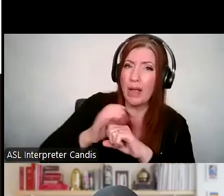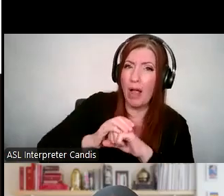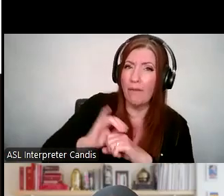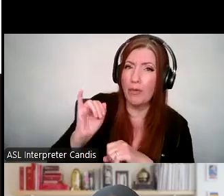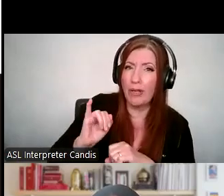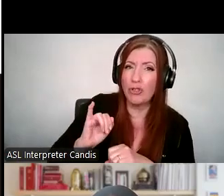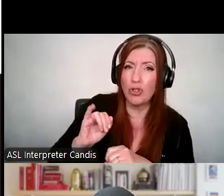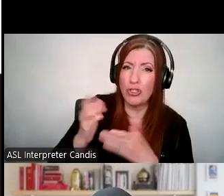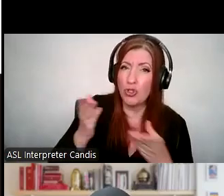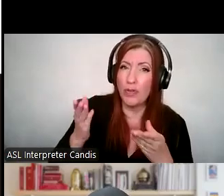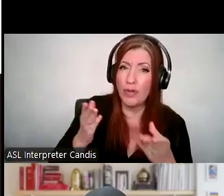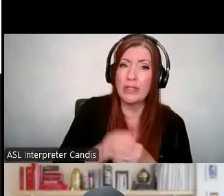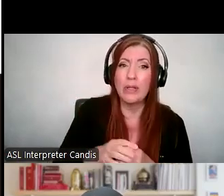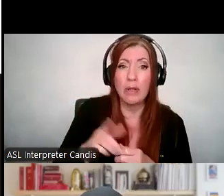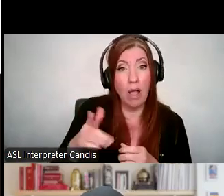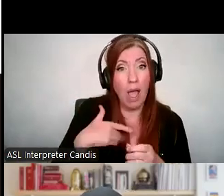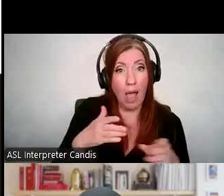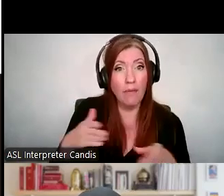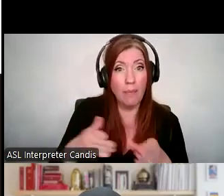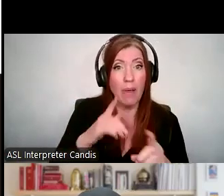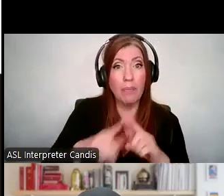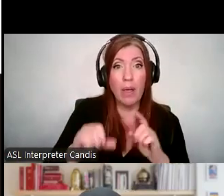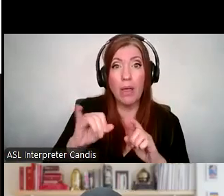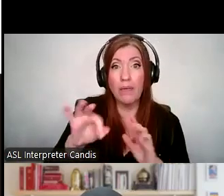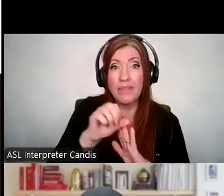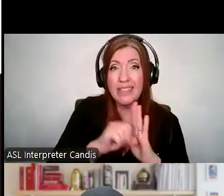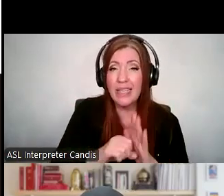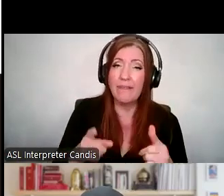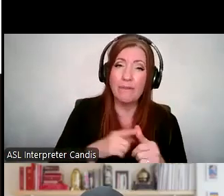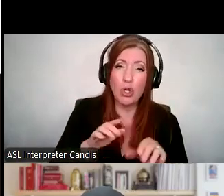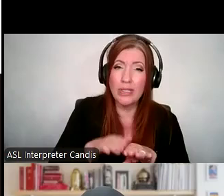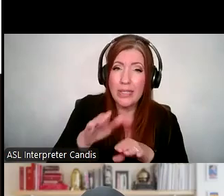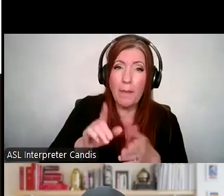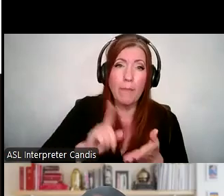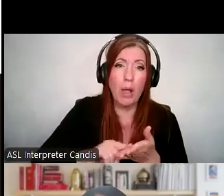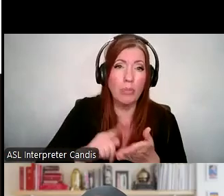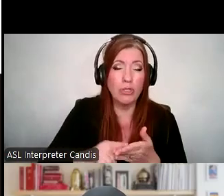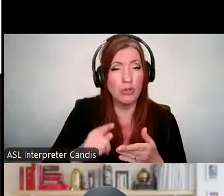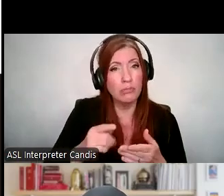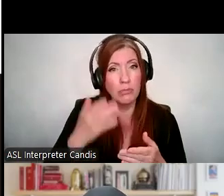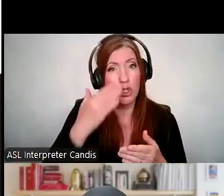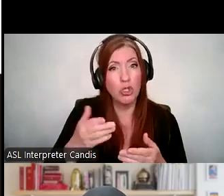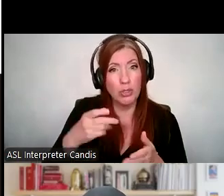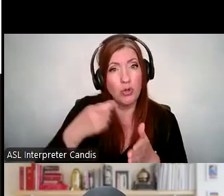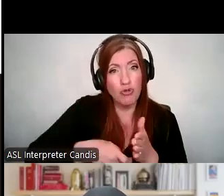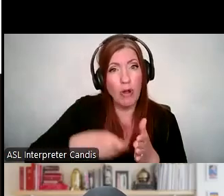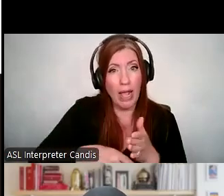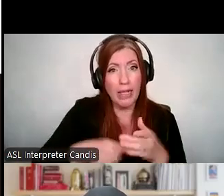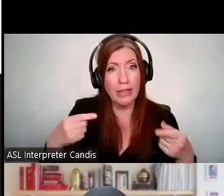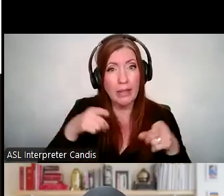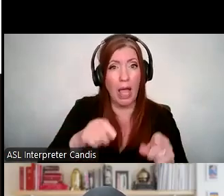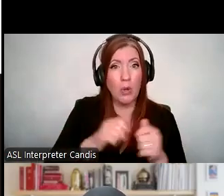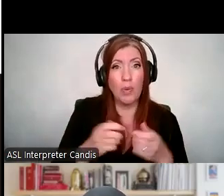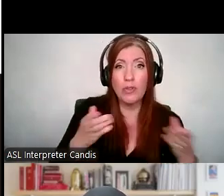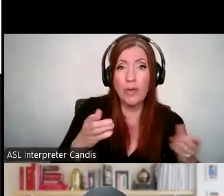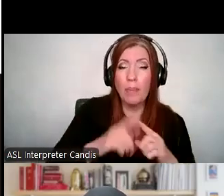And so there's a path. But if states have taken that first step, publish solid rates that align with the cost of services, what happens is the states stop